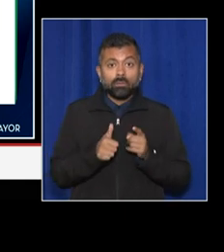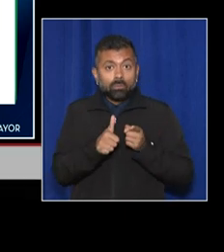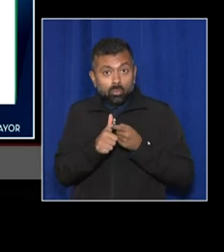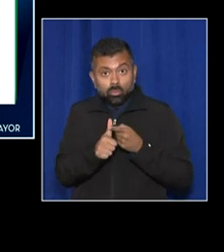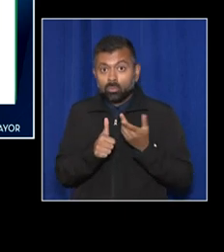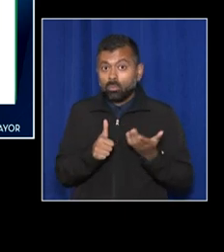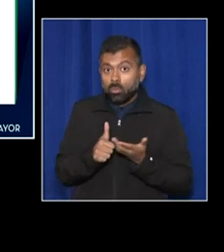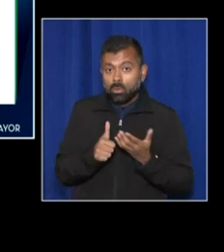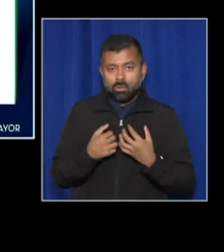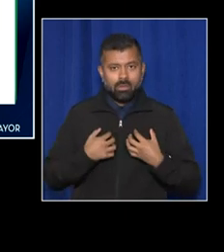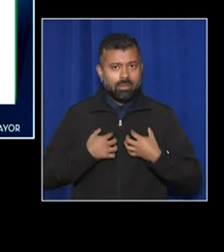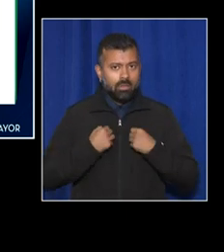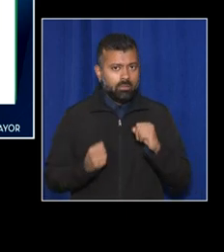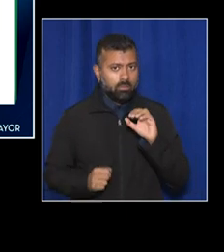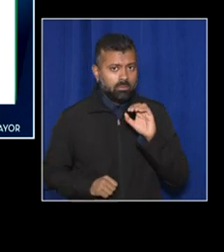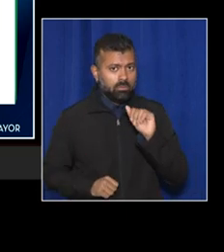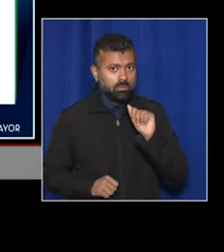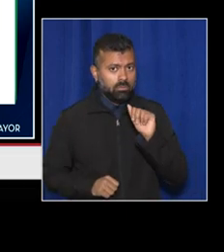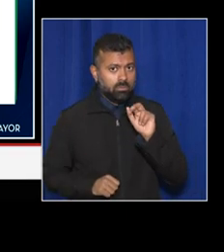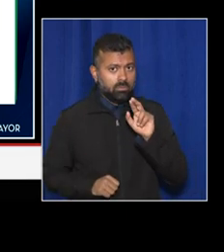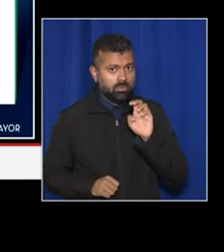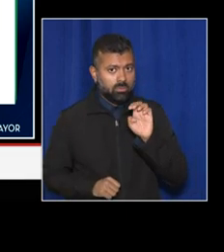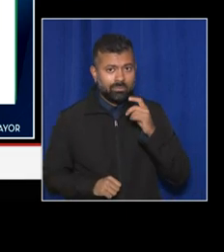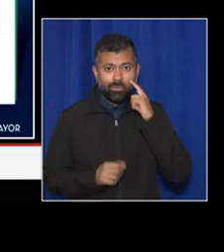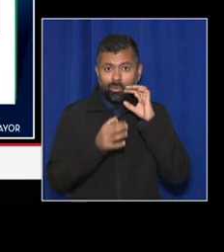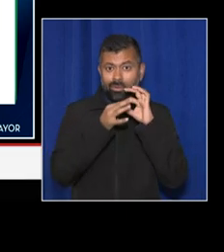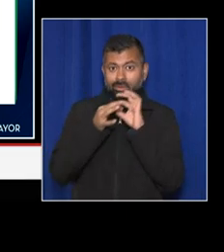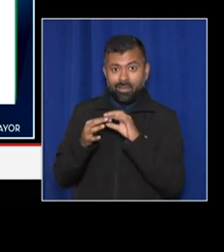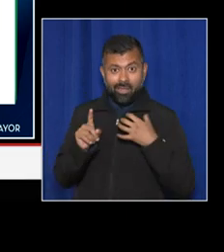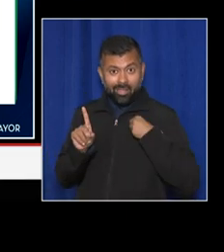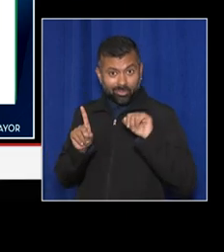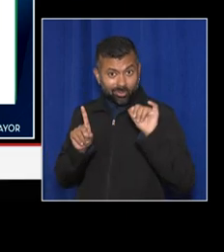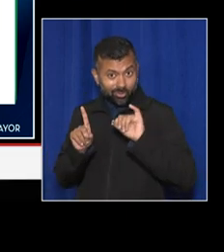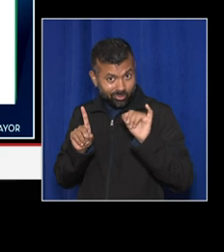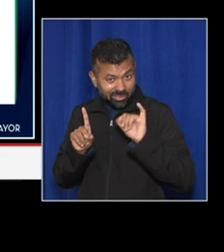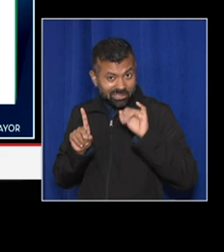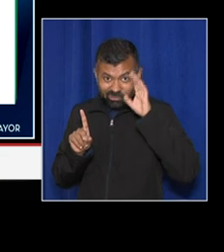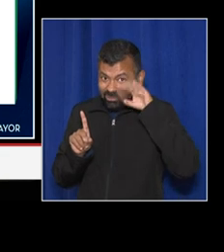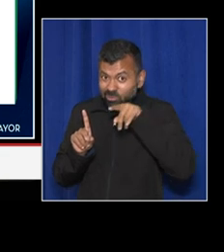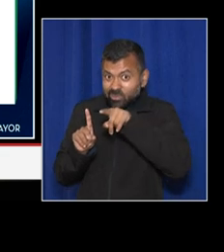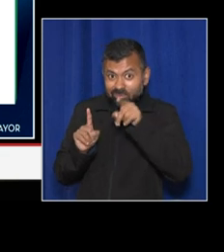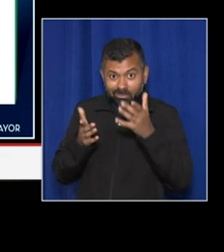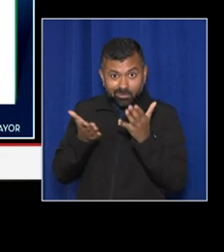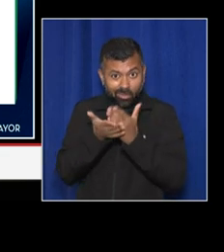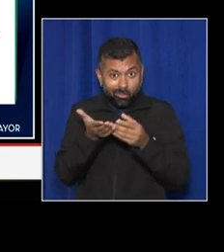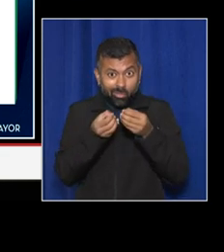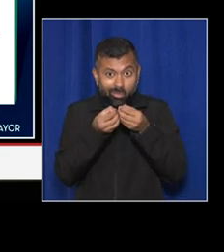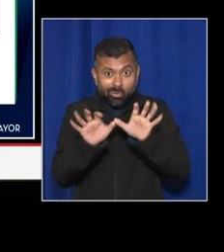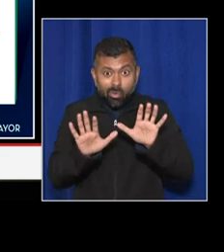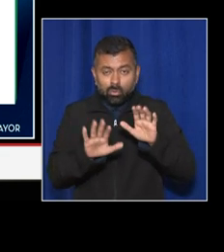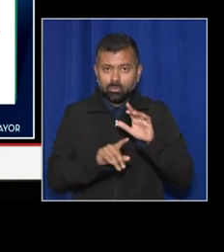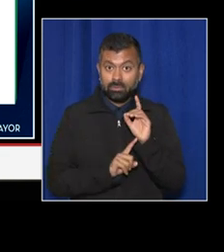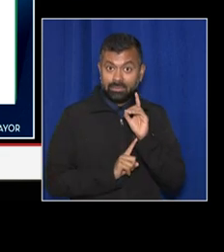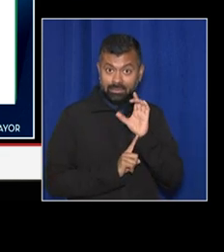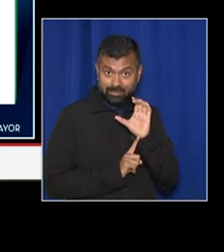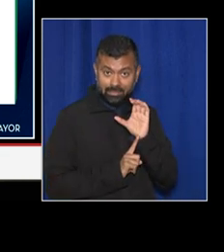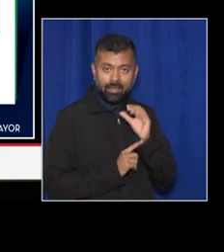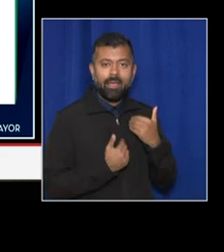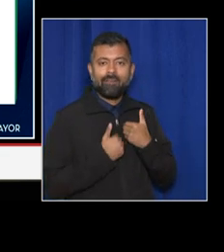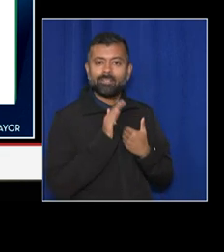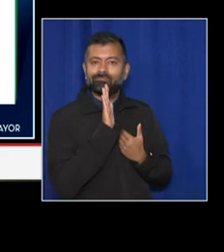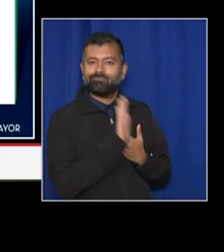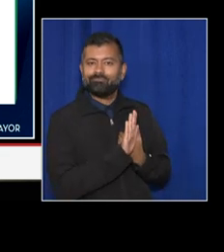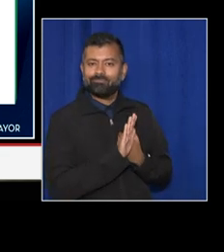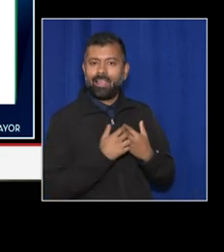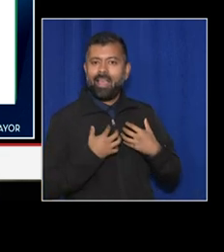insurance. We have a service called the DC Health Link that you can go to dchealthlink.com to find. There are